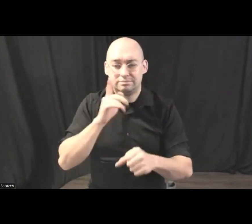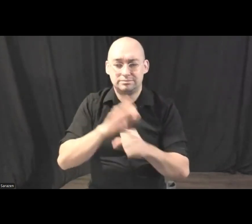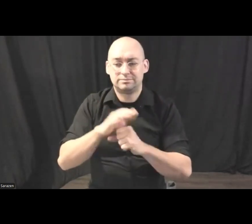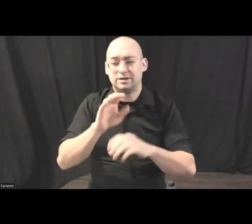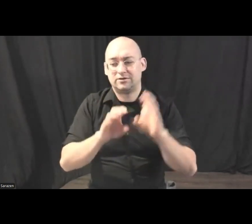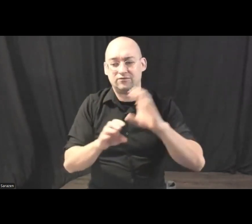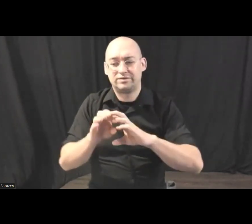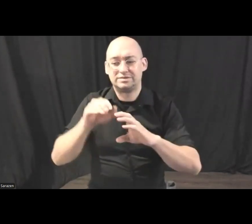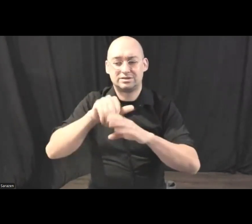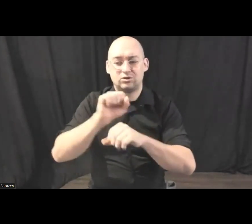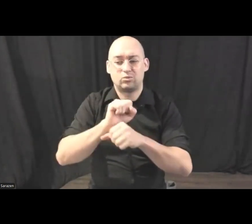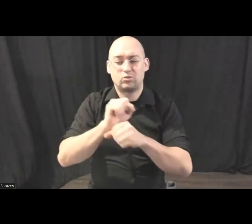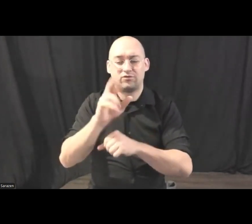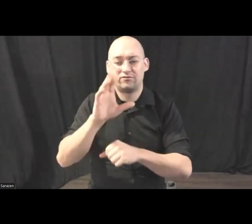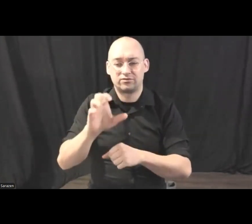infrastructure.